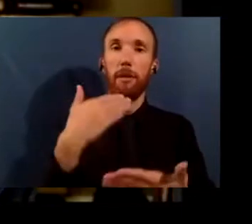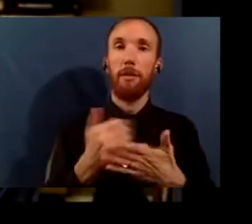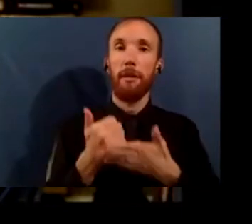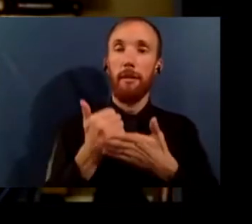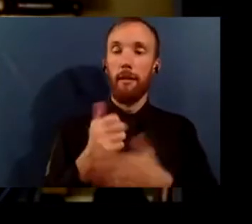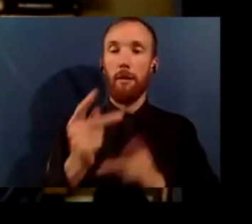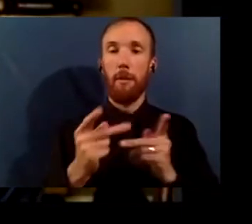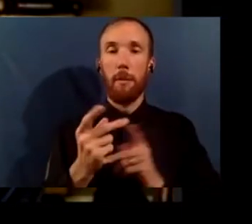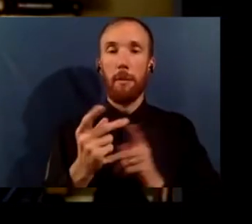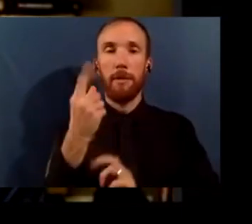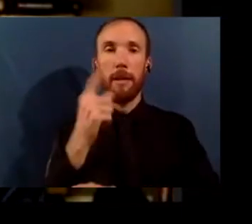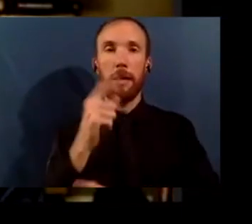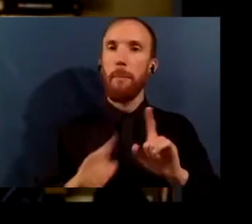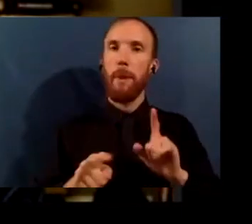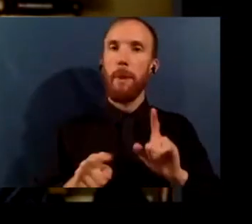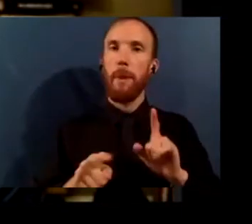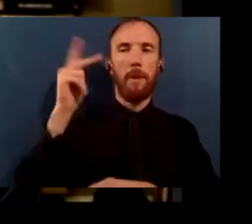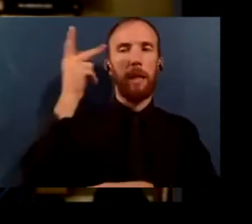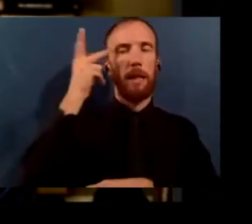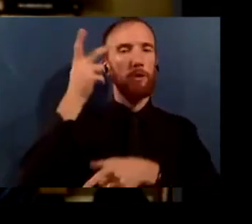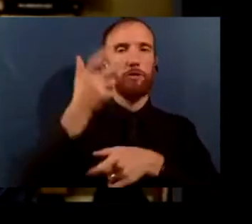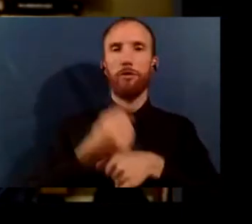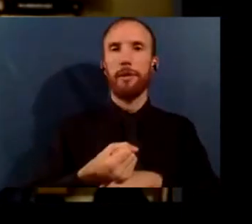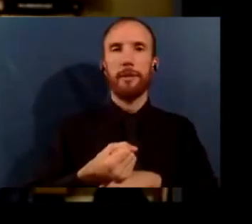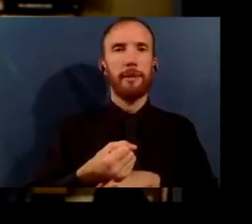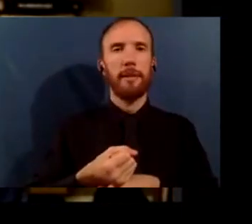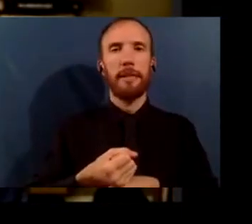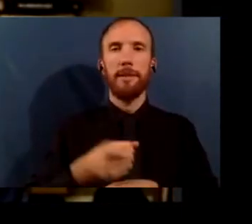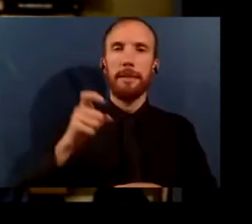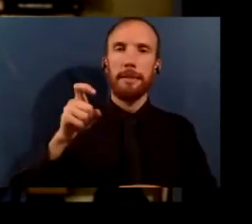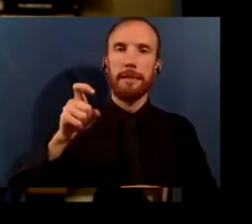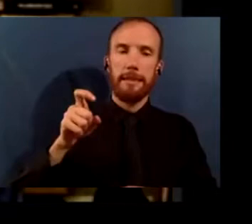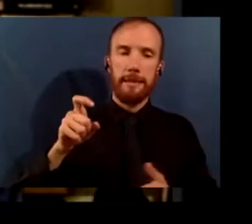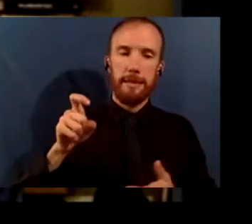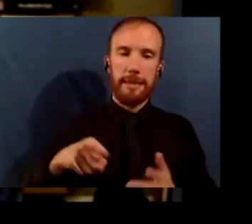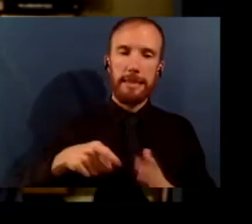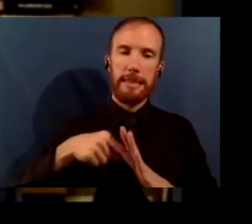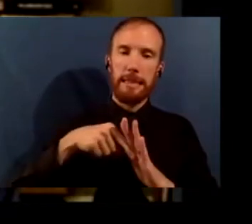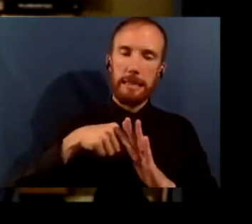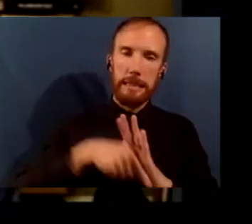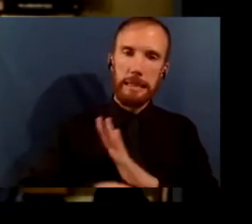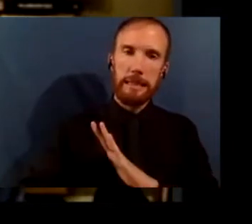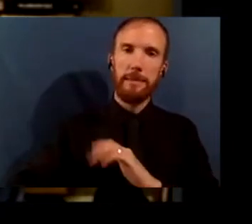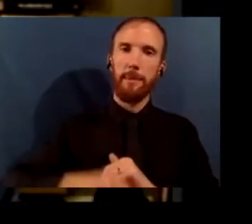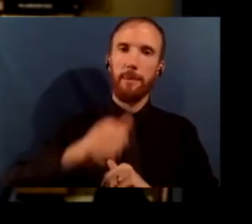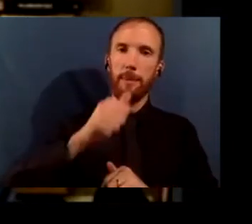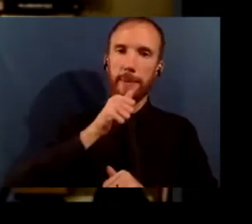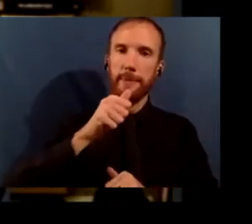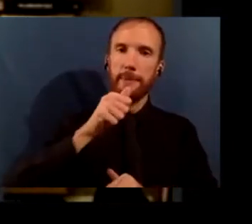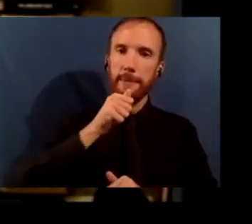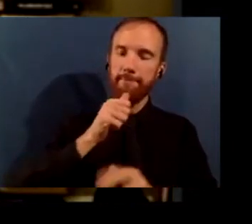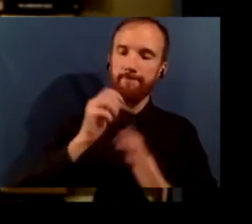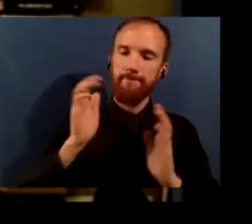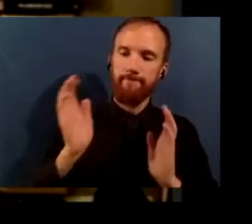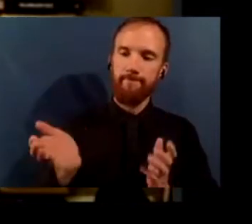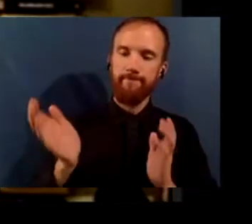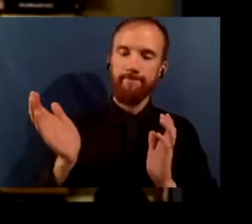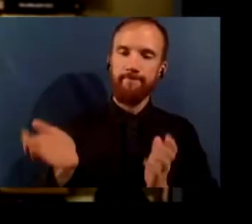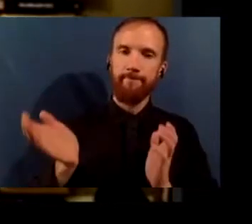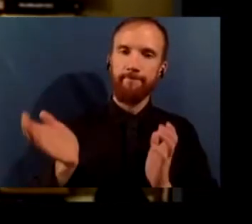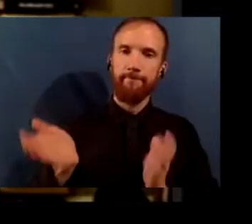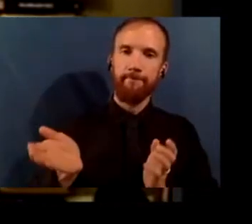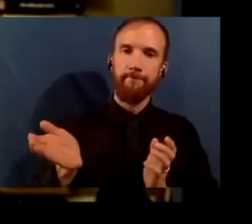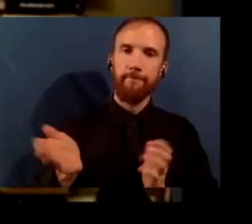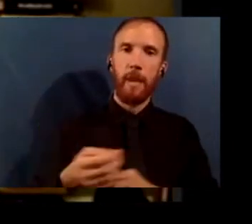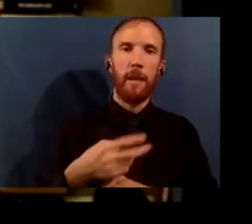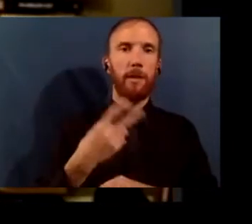political trust without those deep private serious conversation. They're private because two organizations should be able to